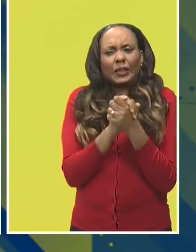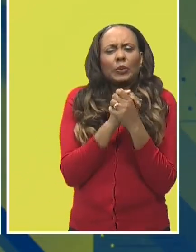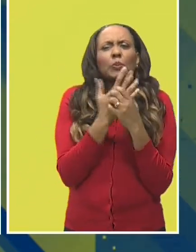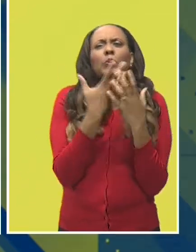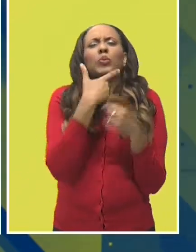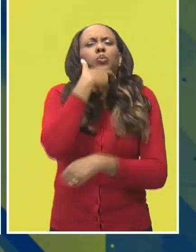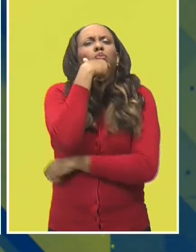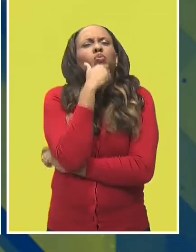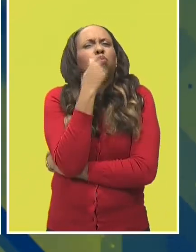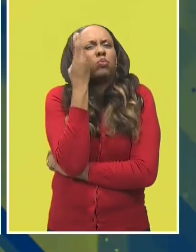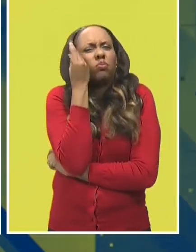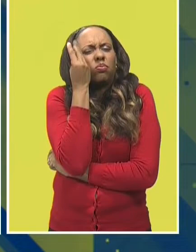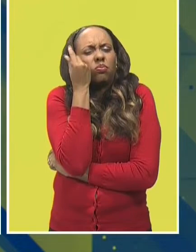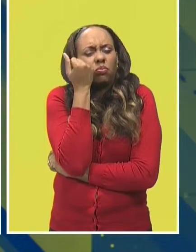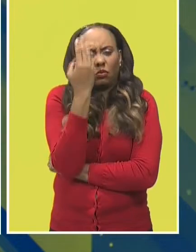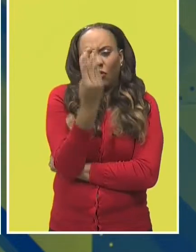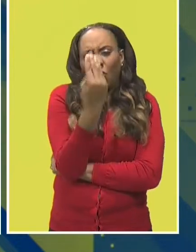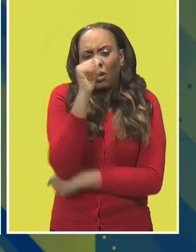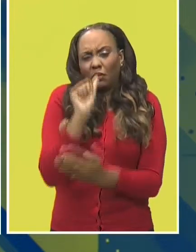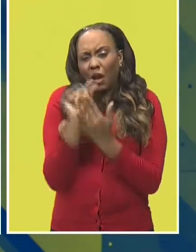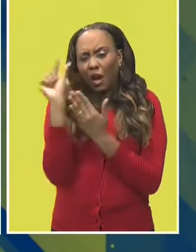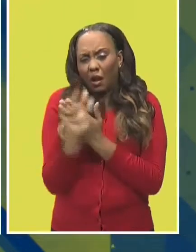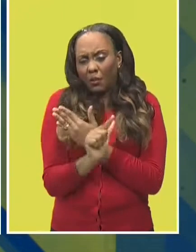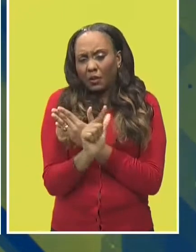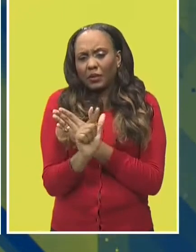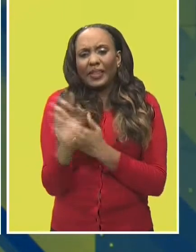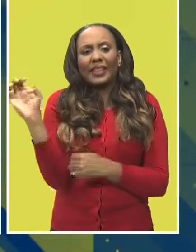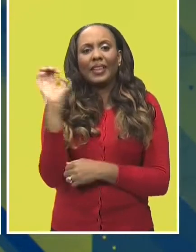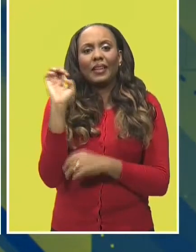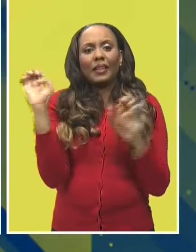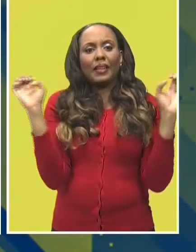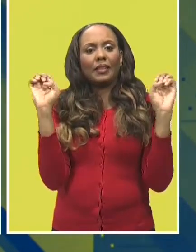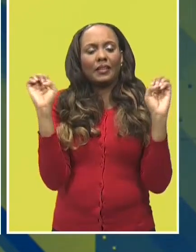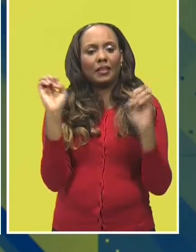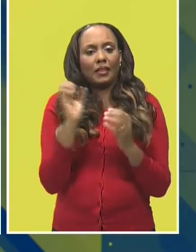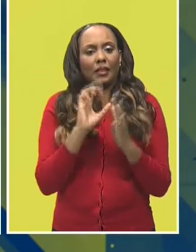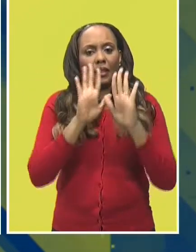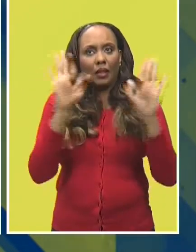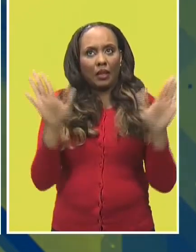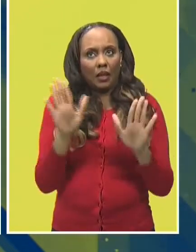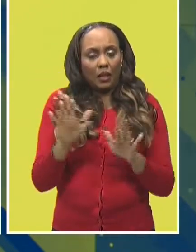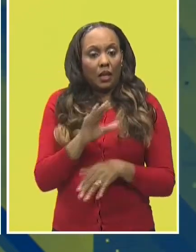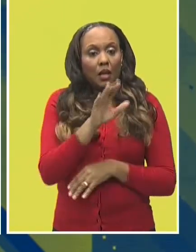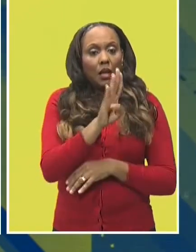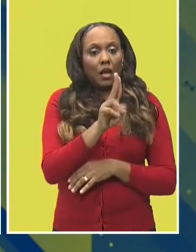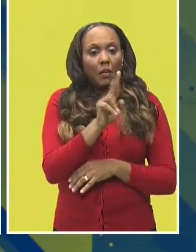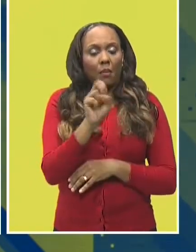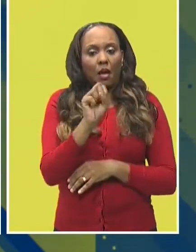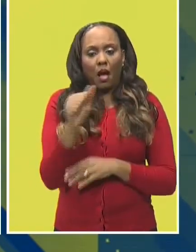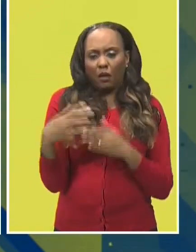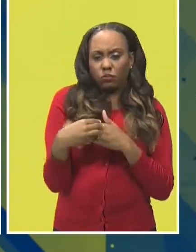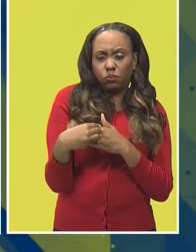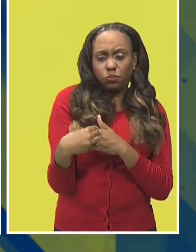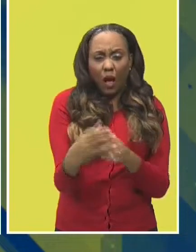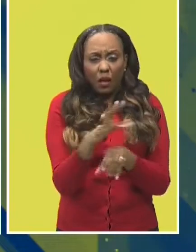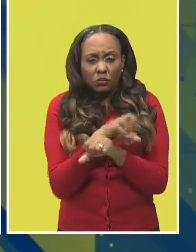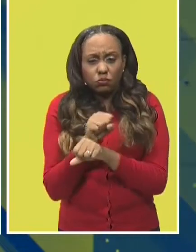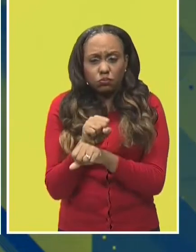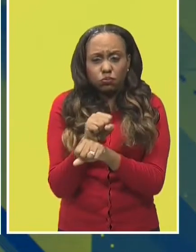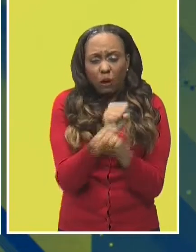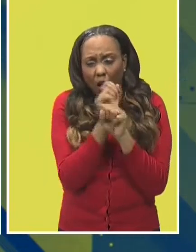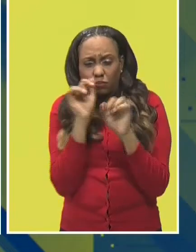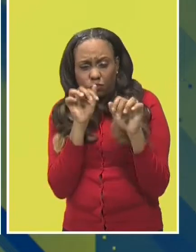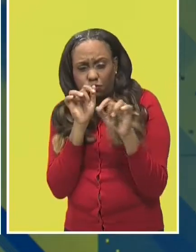on the 14th of April, that was Easter Sunday. Bussa, King Rocher, Dick Bailey, and Johnny led the slaves into battle at Bailey's